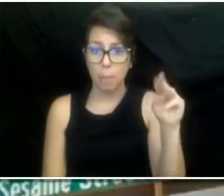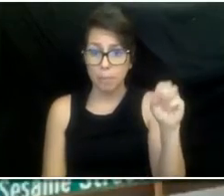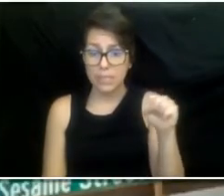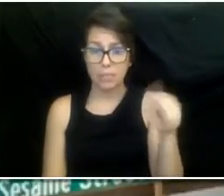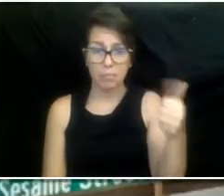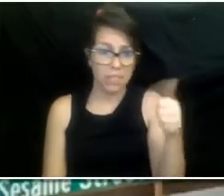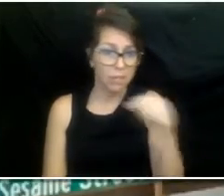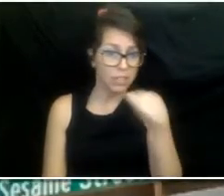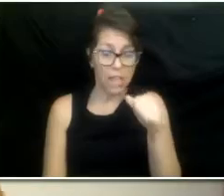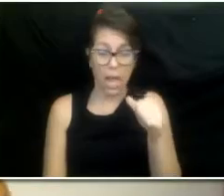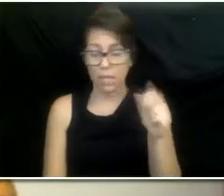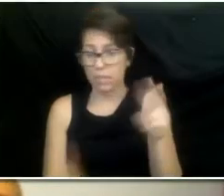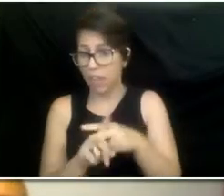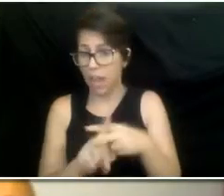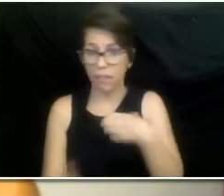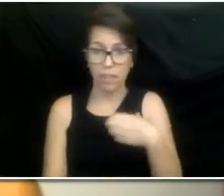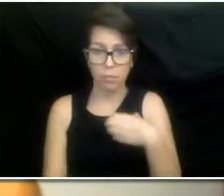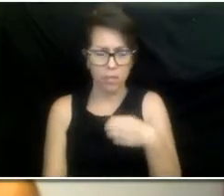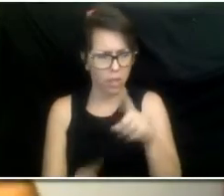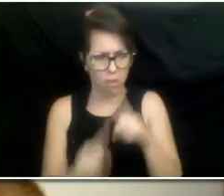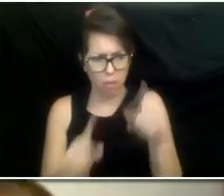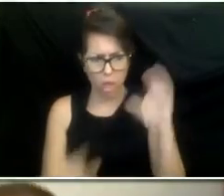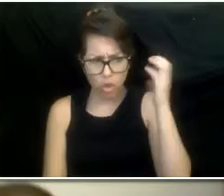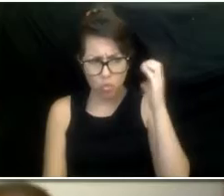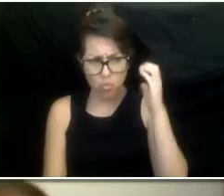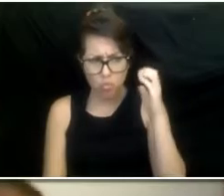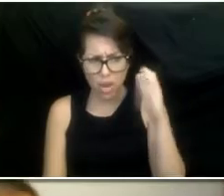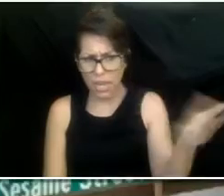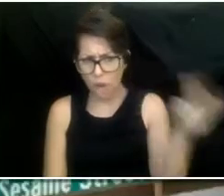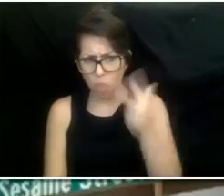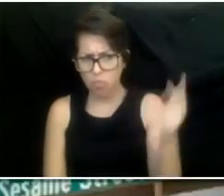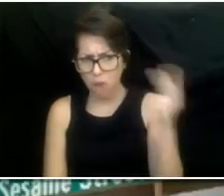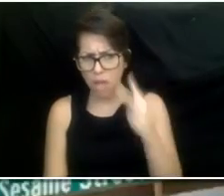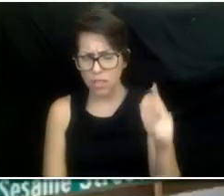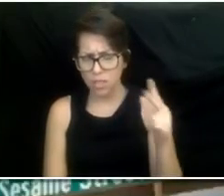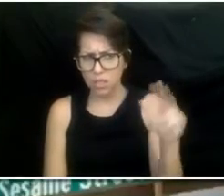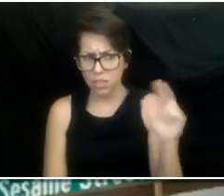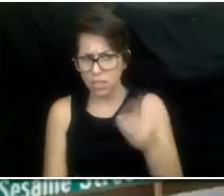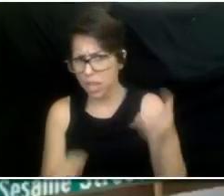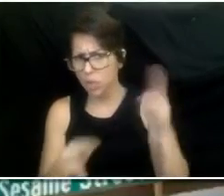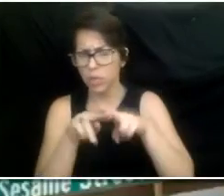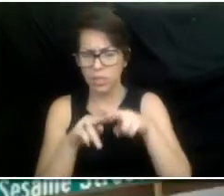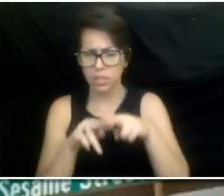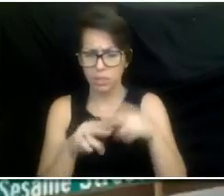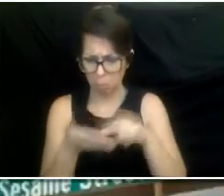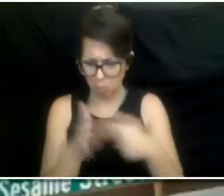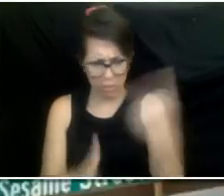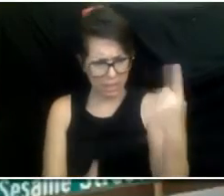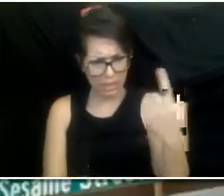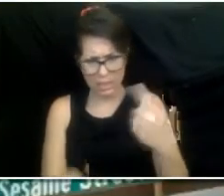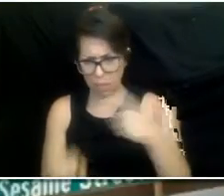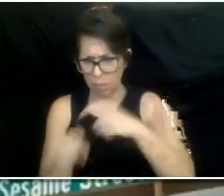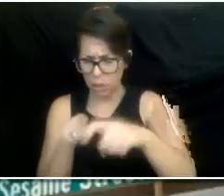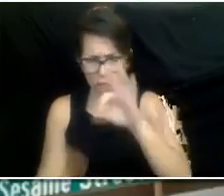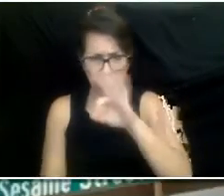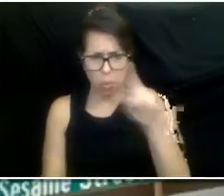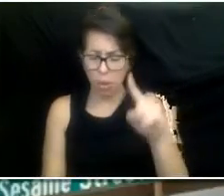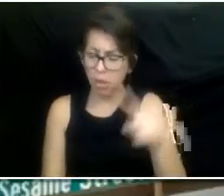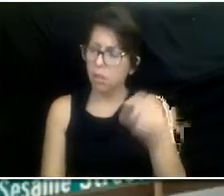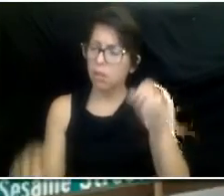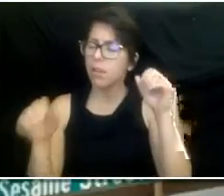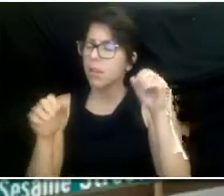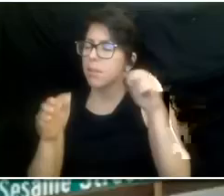I heard that the drop in complaints and the drop in arrests there is a statistical